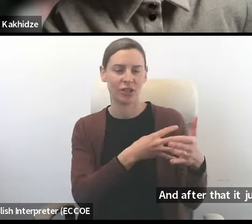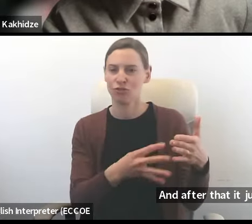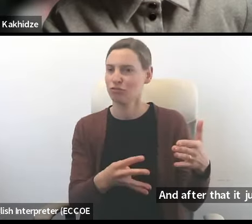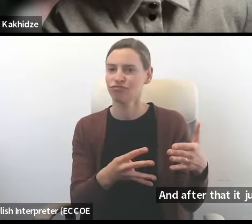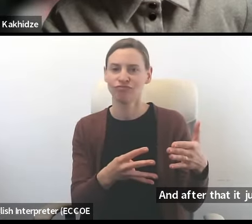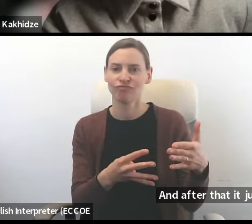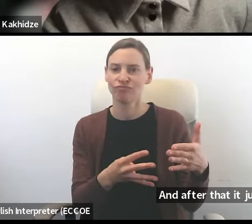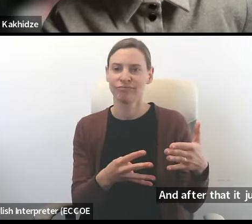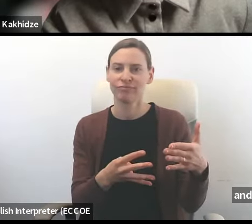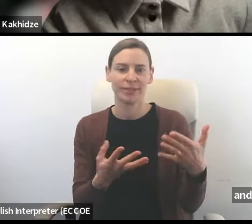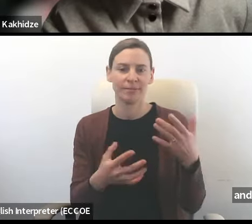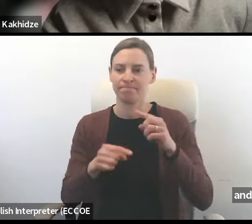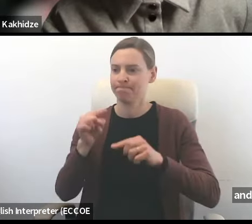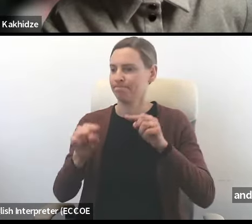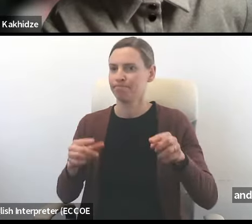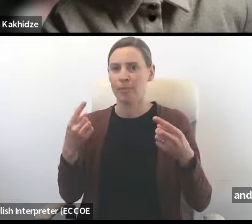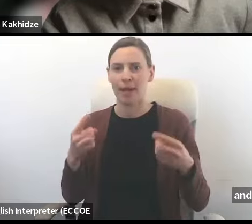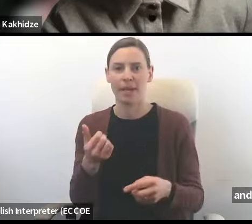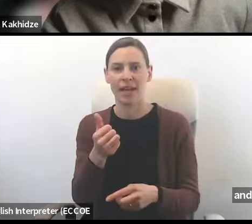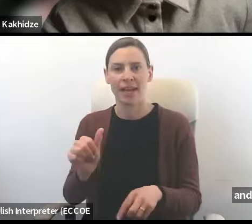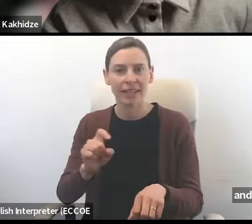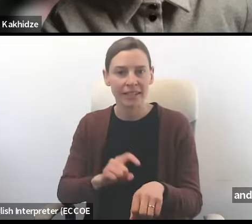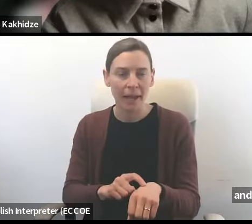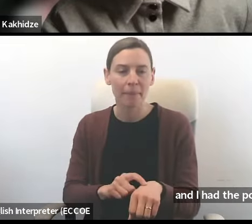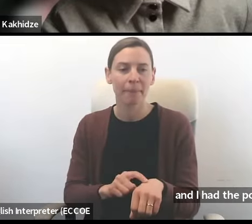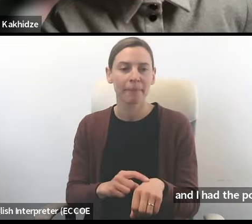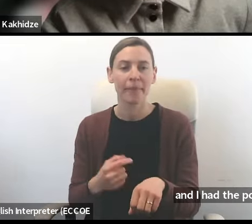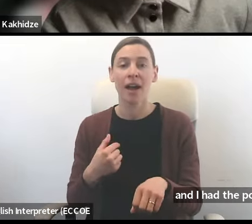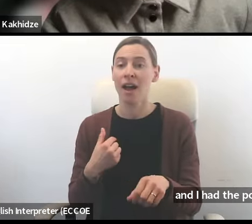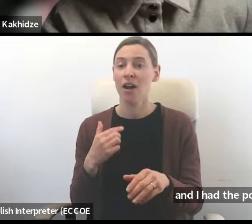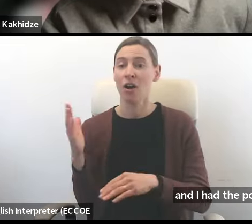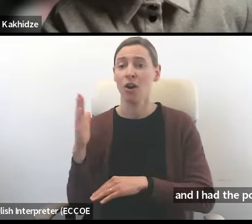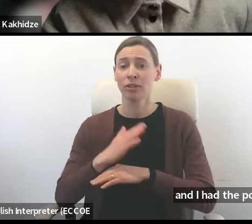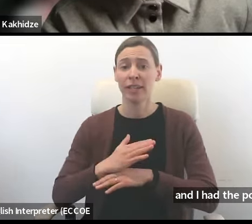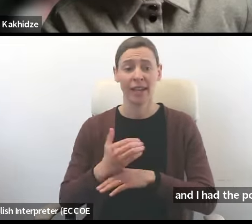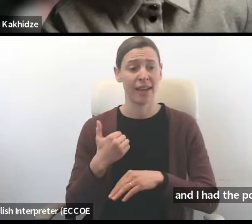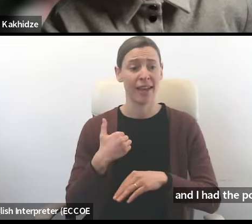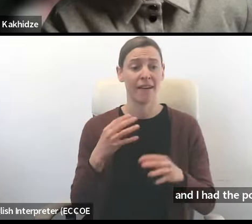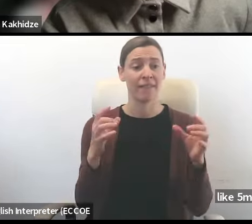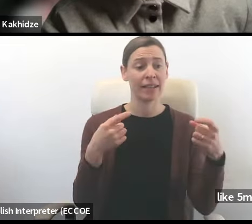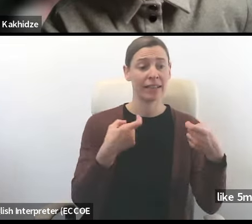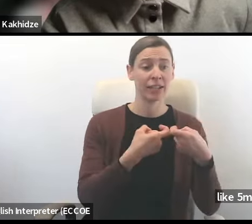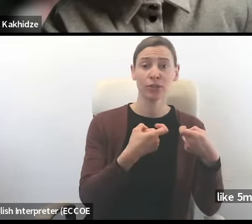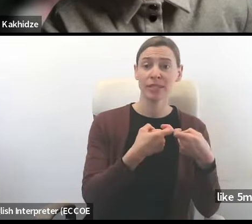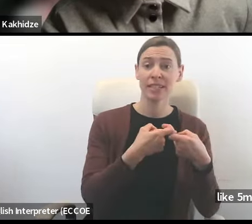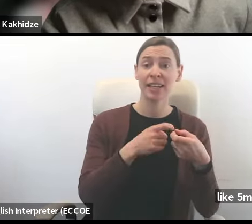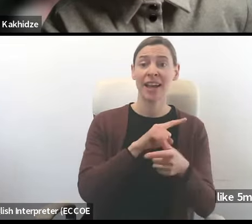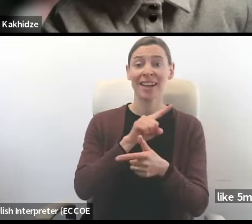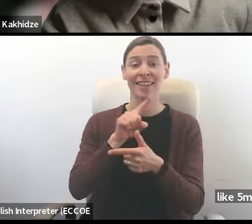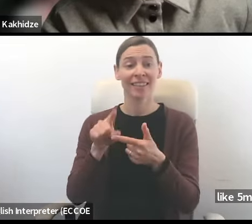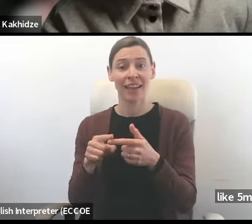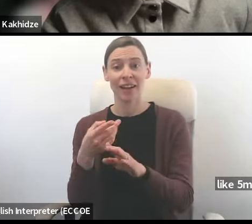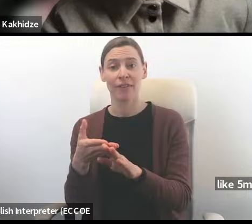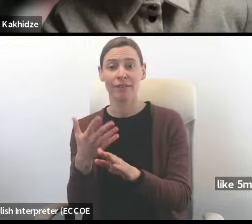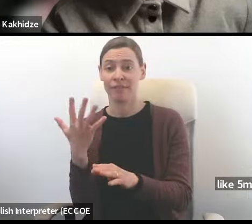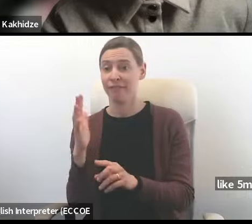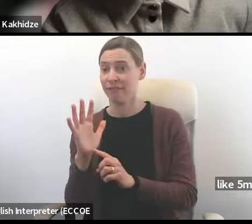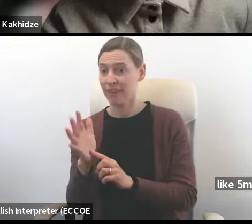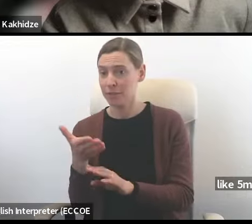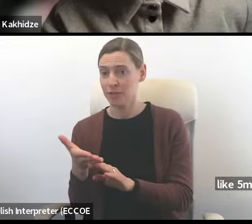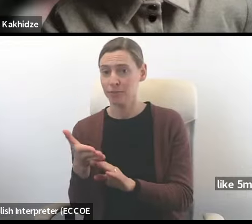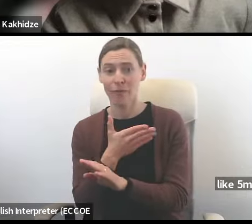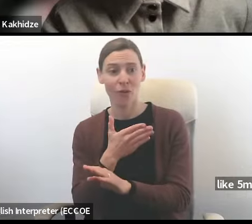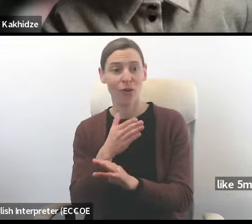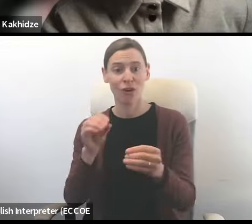all for the entire day, and only like 5 minutes before our conversation started, it was gone. So